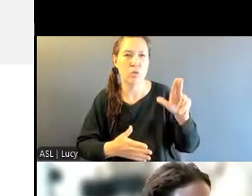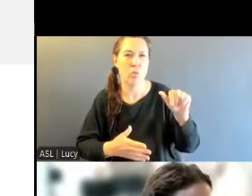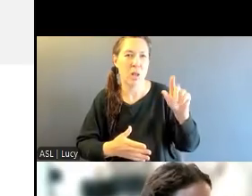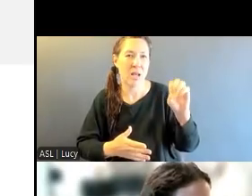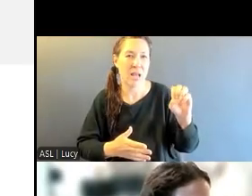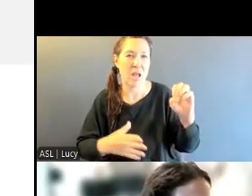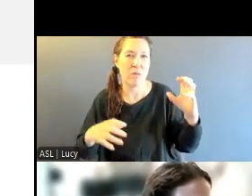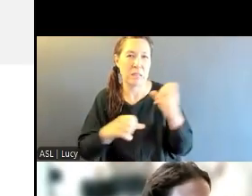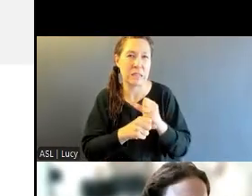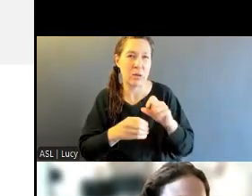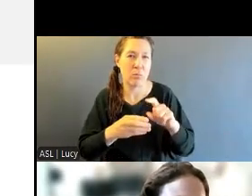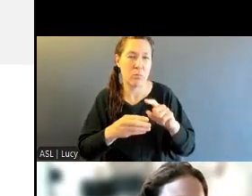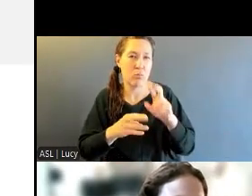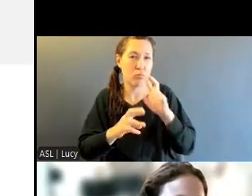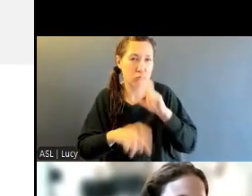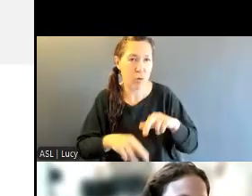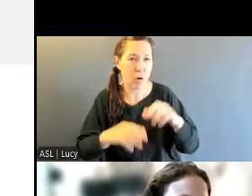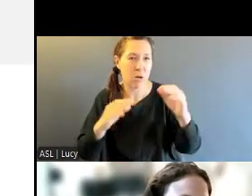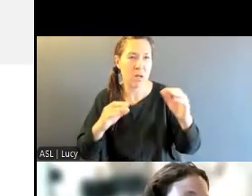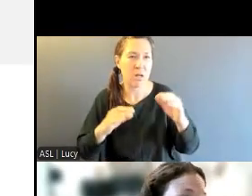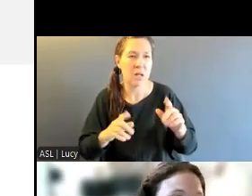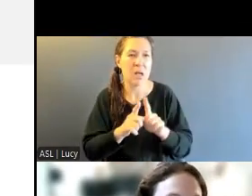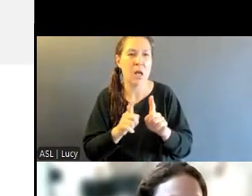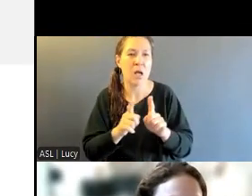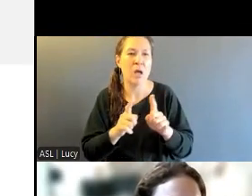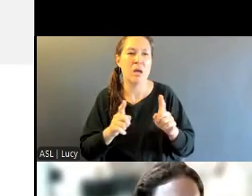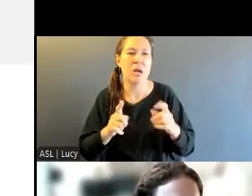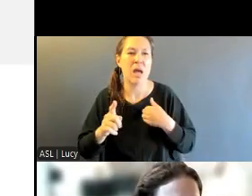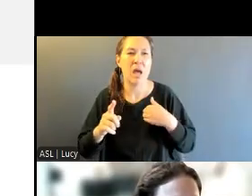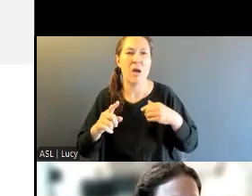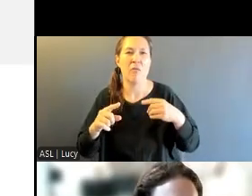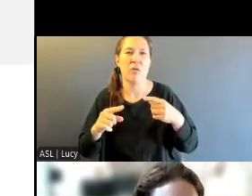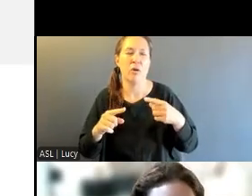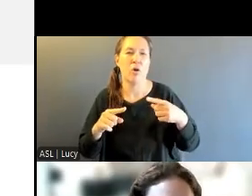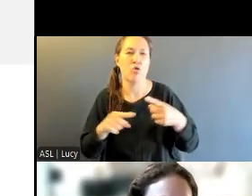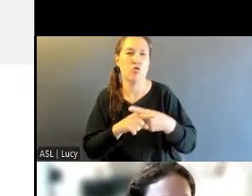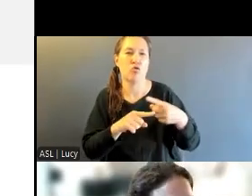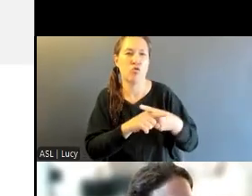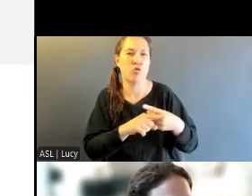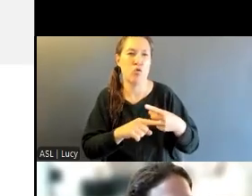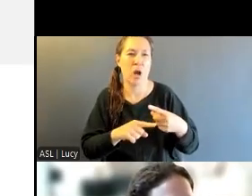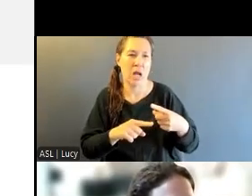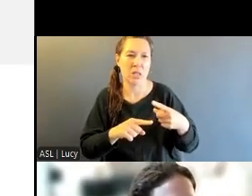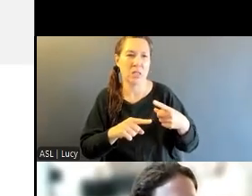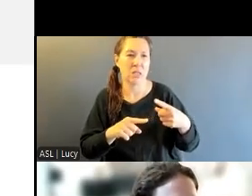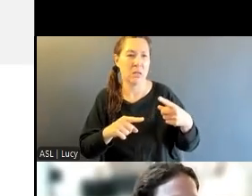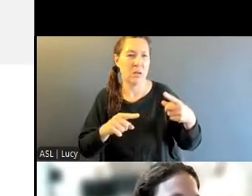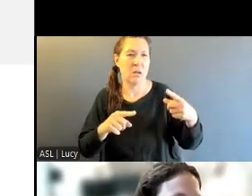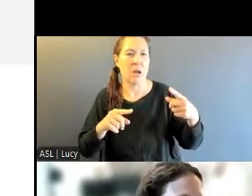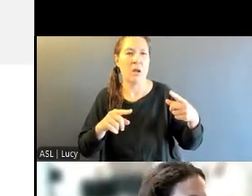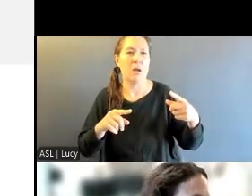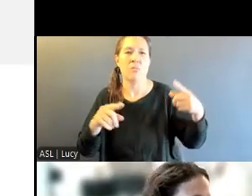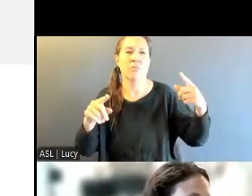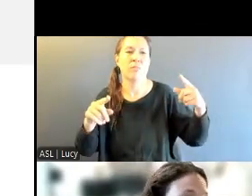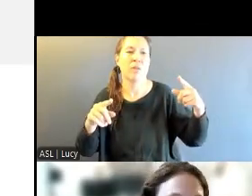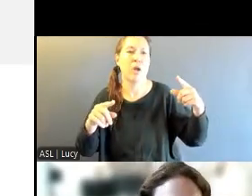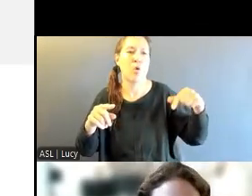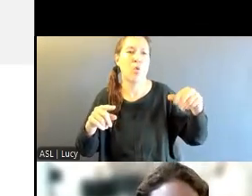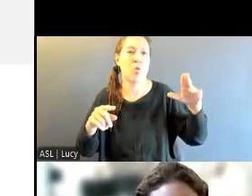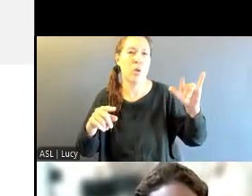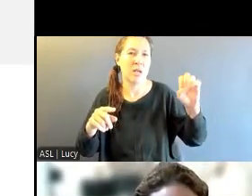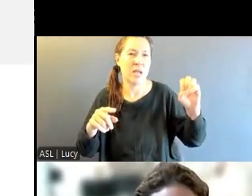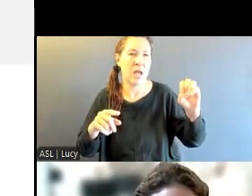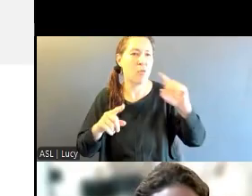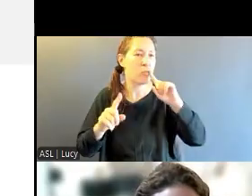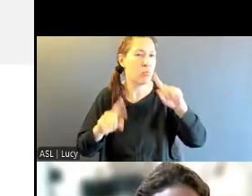cross-cutting qualitative report. So these reports will share just the qualitative findings, both from specific communities of focus, as well as looking